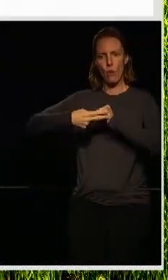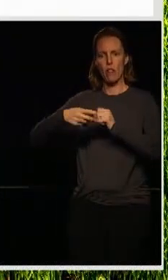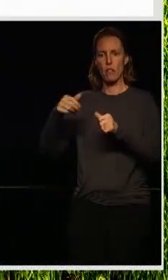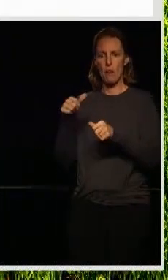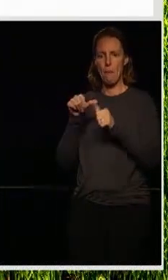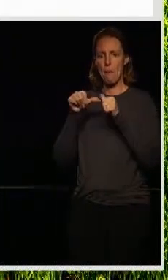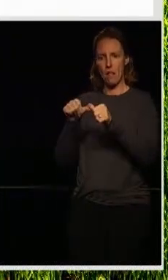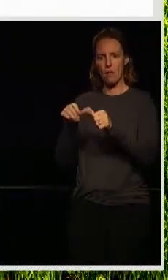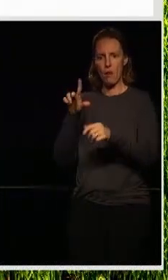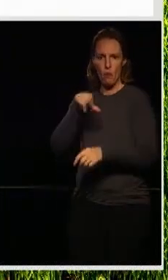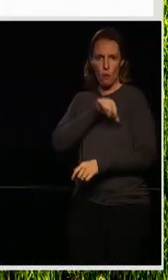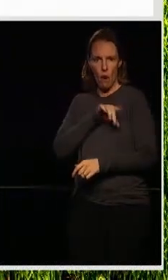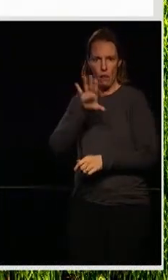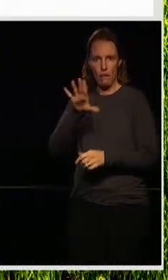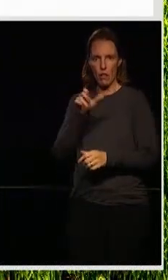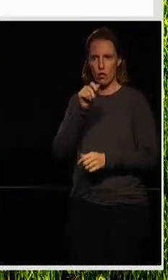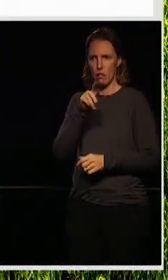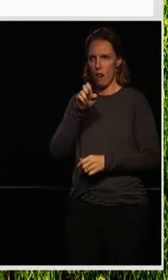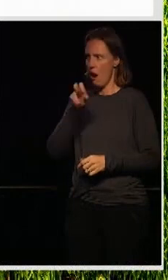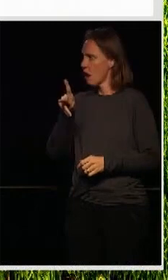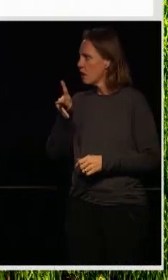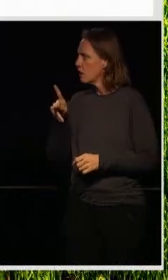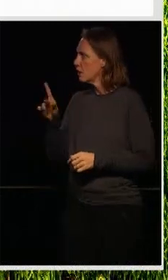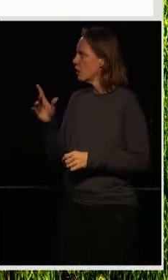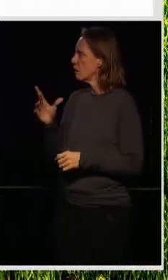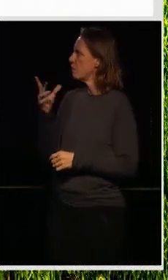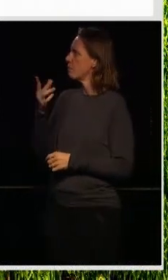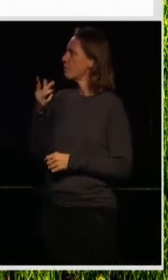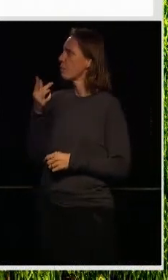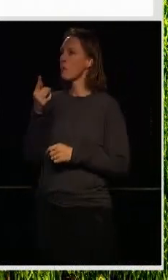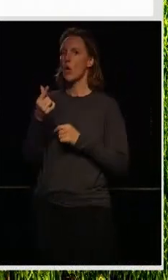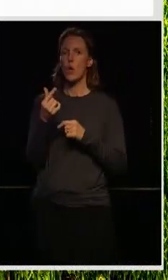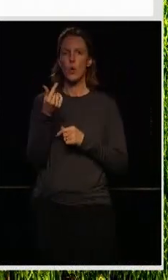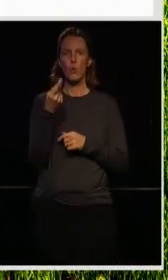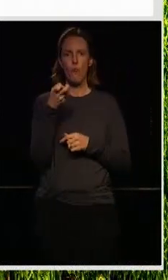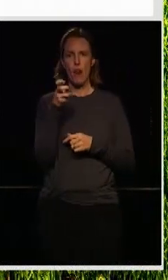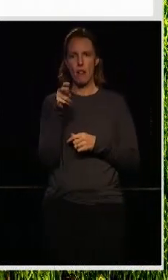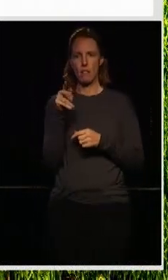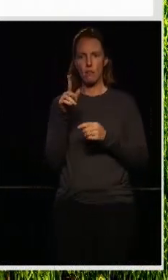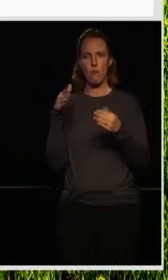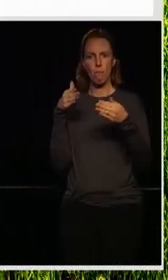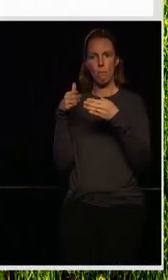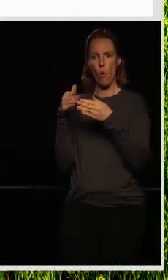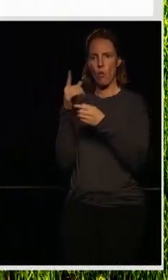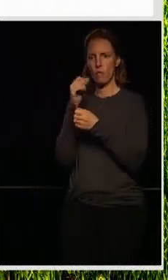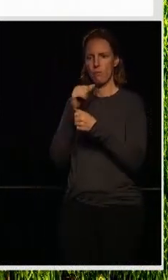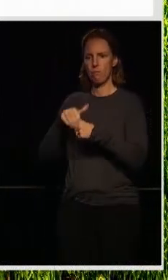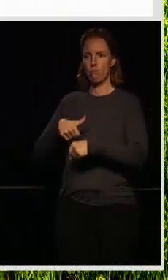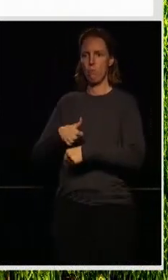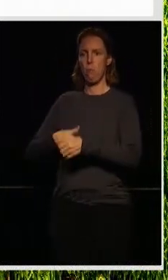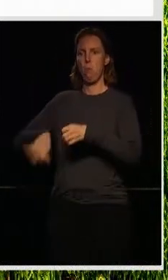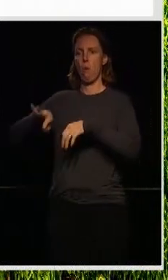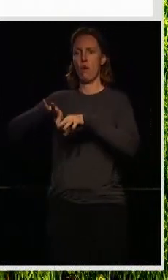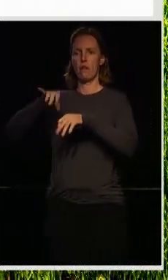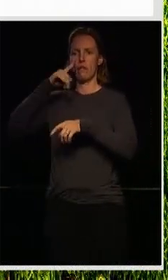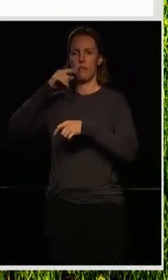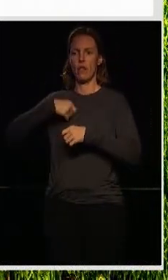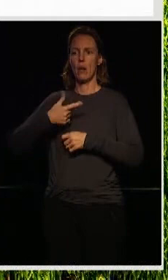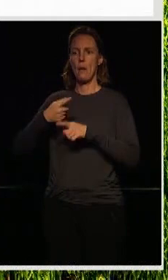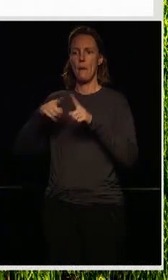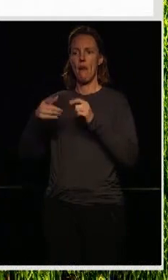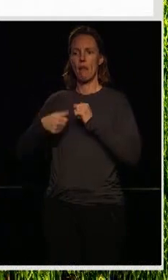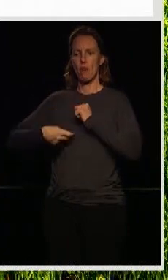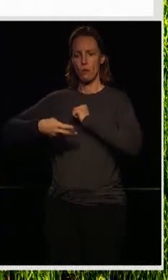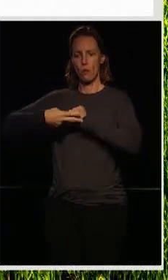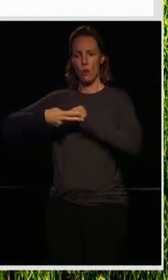stock. Grains are the cornerstone of our global food system. Yet, grain storage represents the